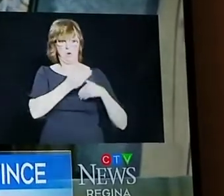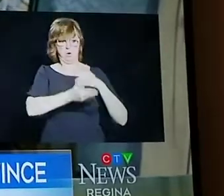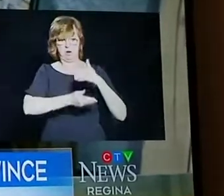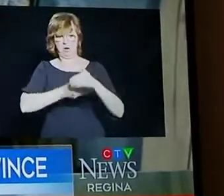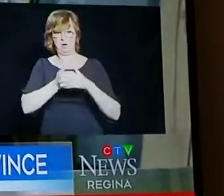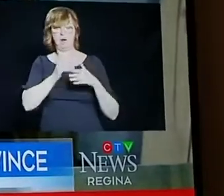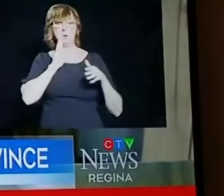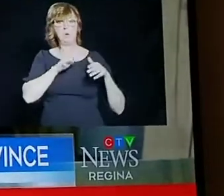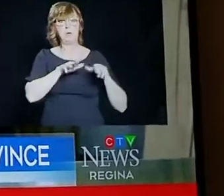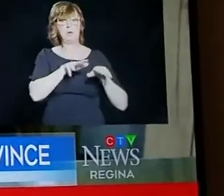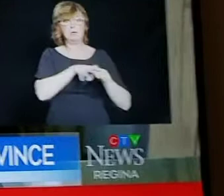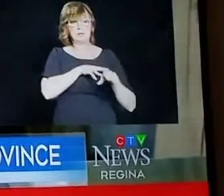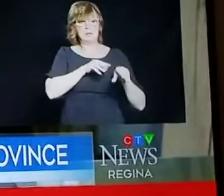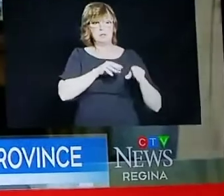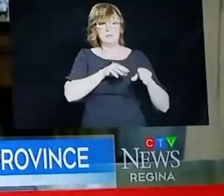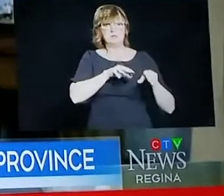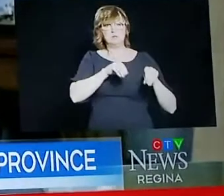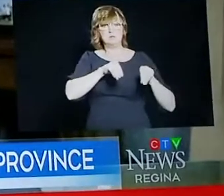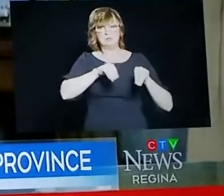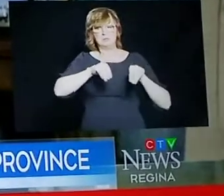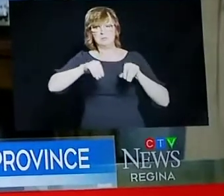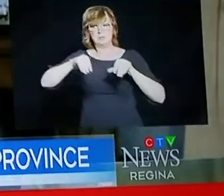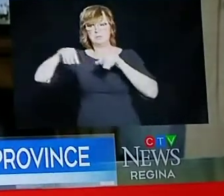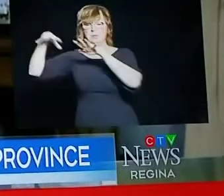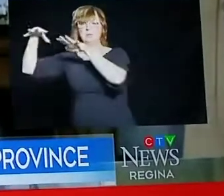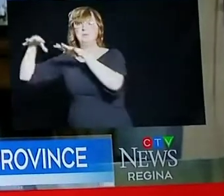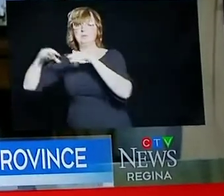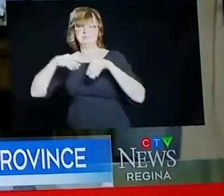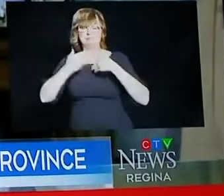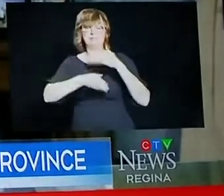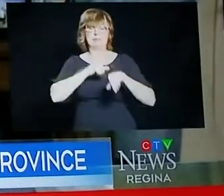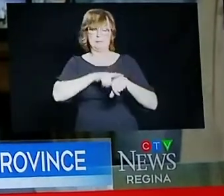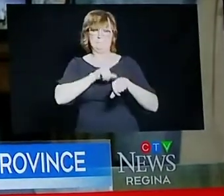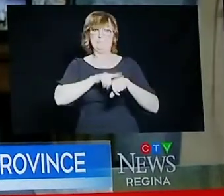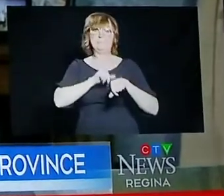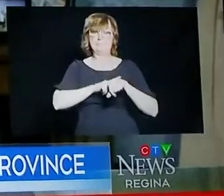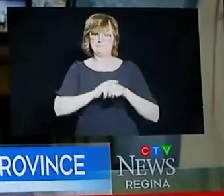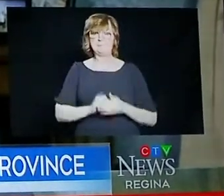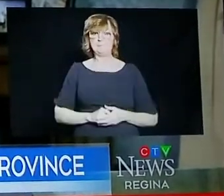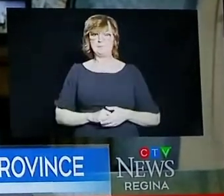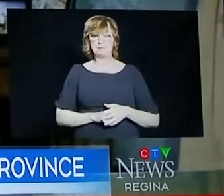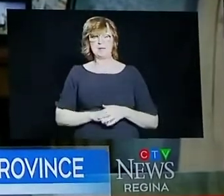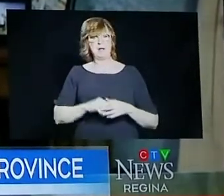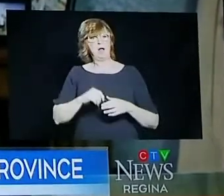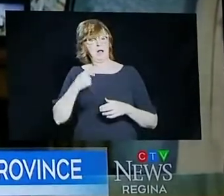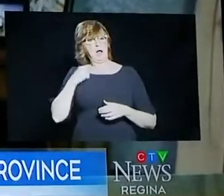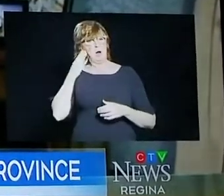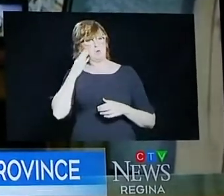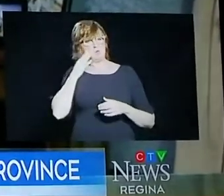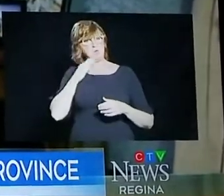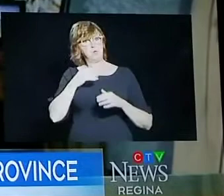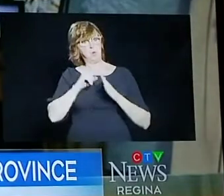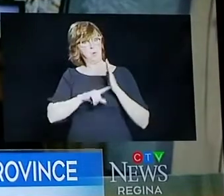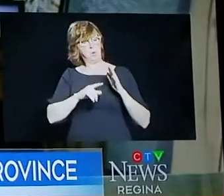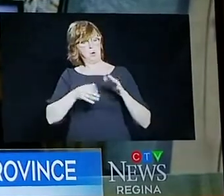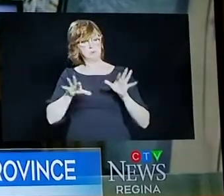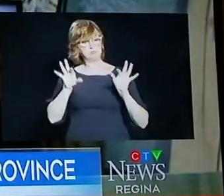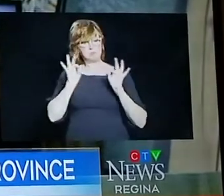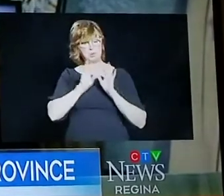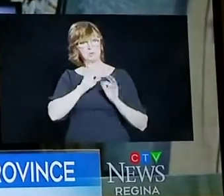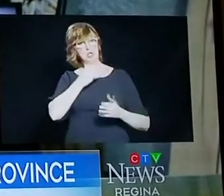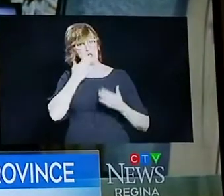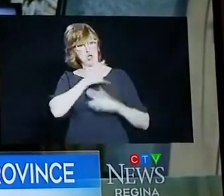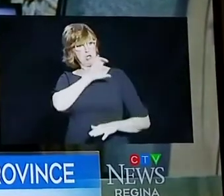It's been said that adversity doesn't build character, it reveals it. Well, I believe that to be true. Here are